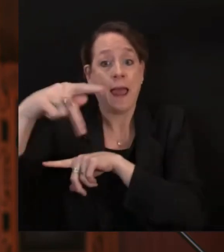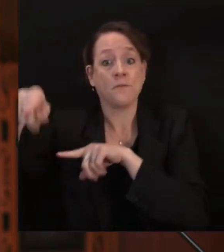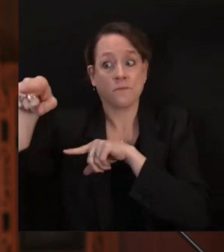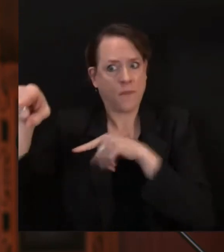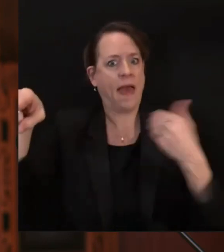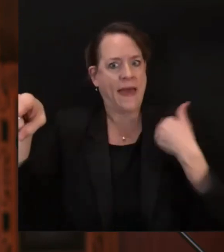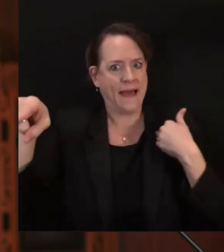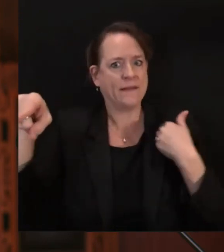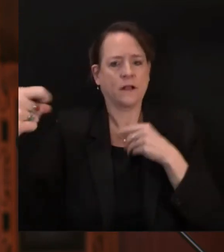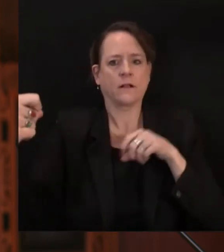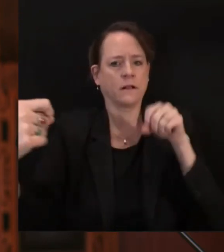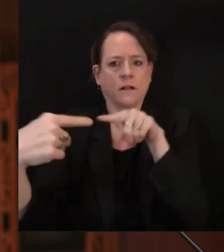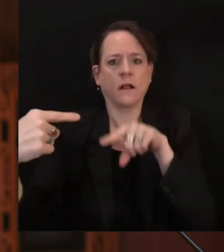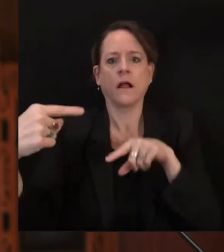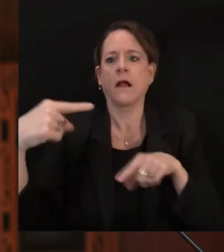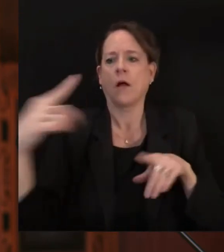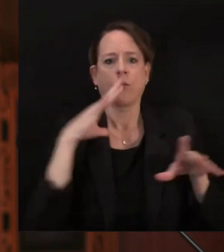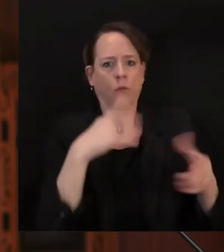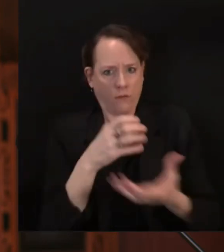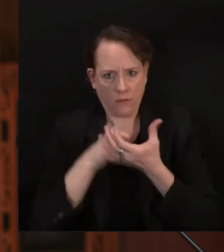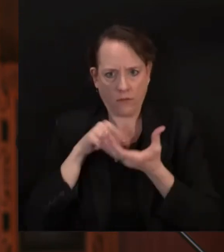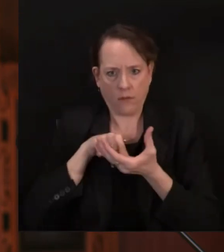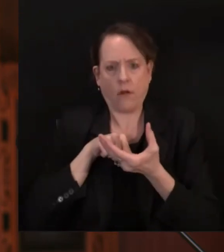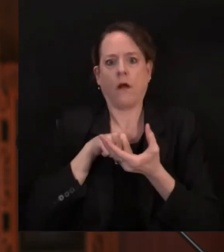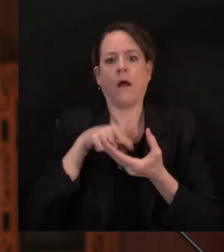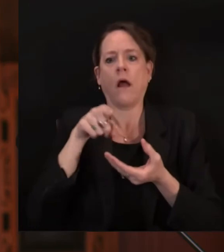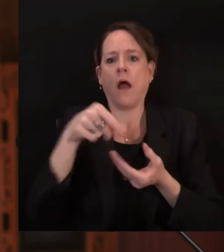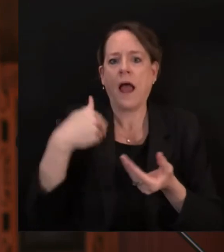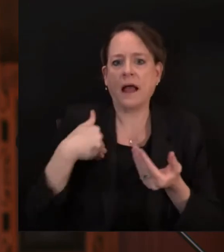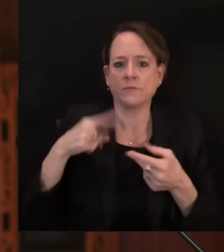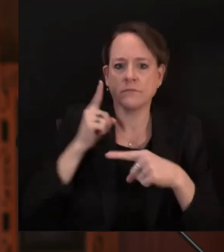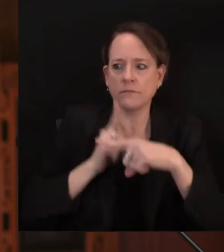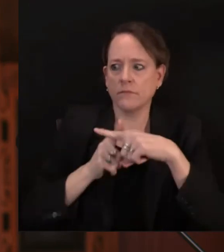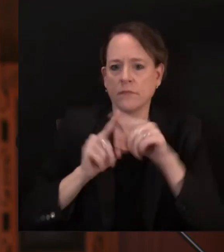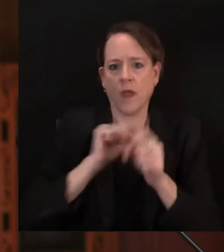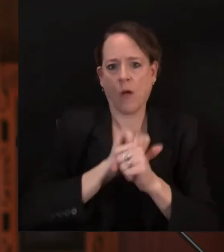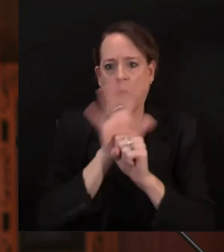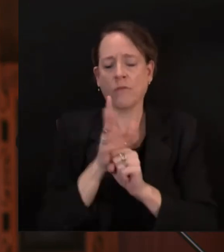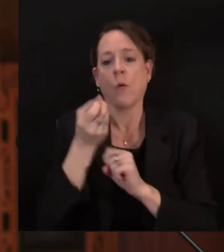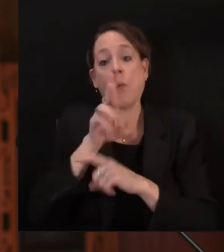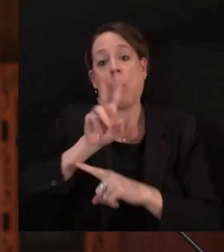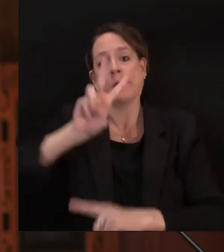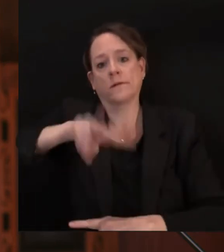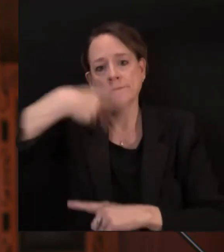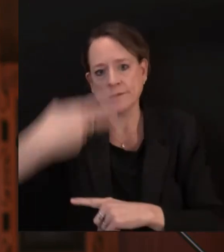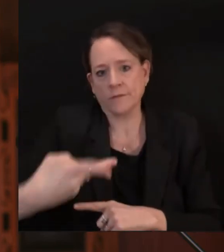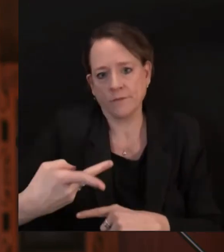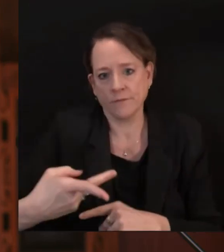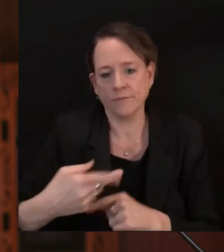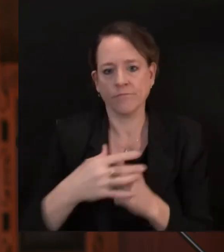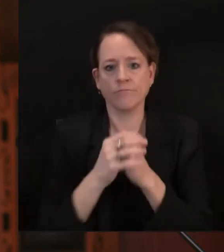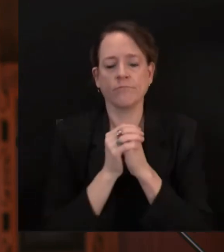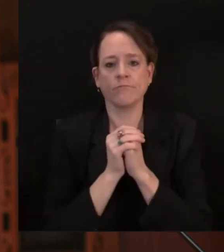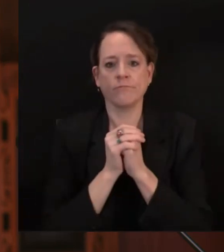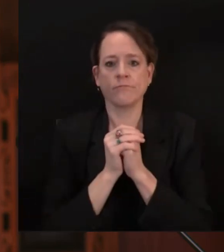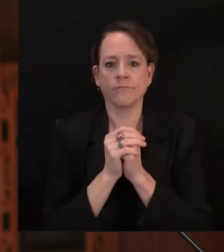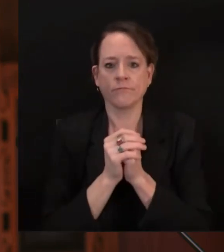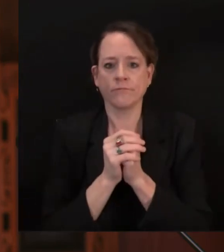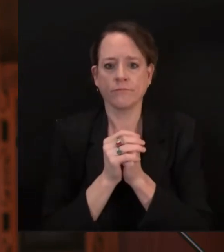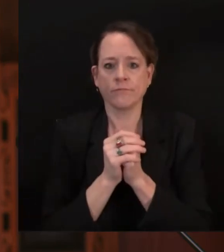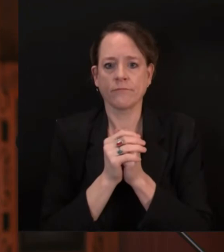sent to other app users who have been in close proximity to you for about 15 minutes or more, and it does not share